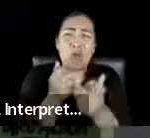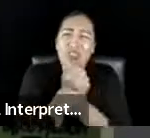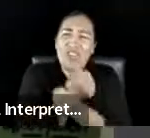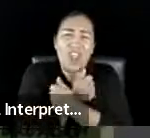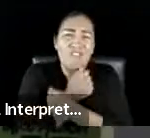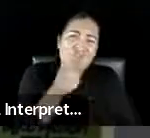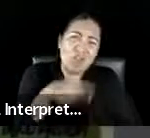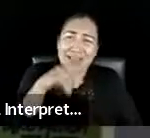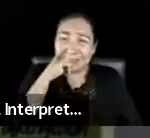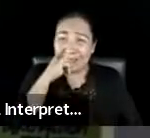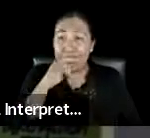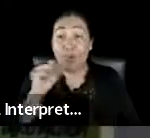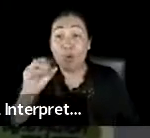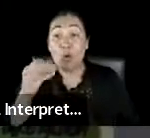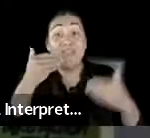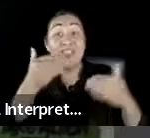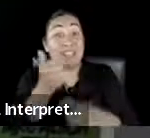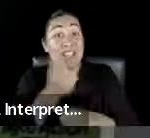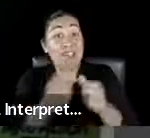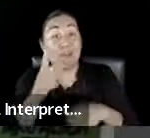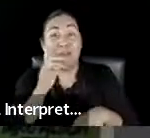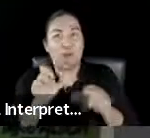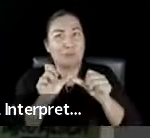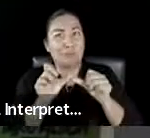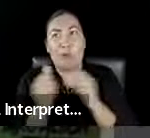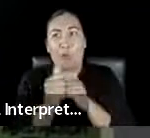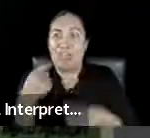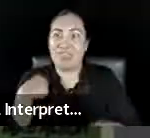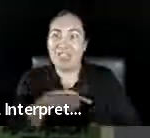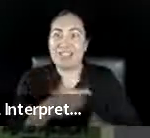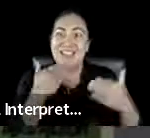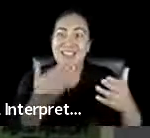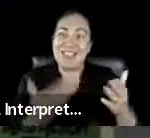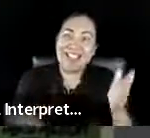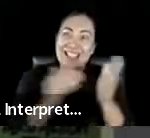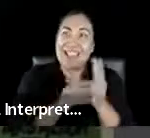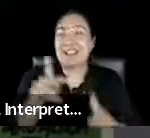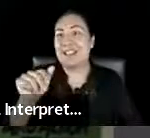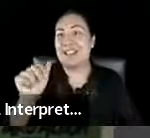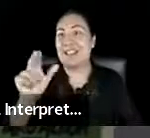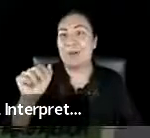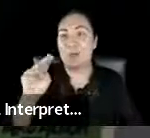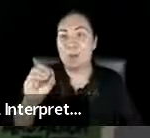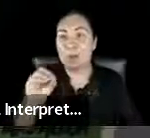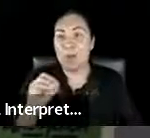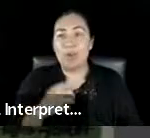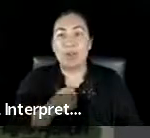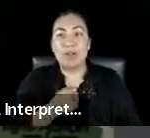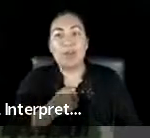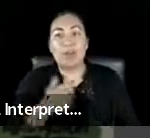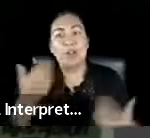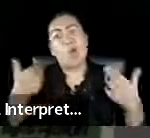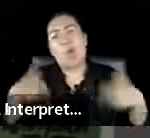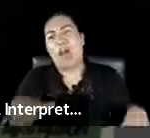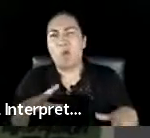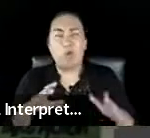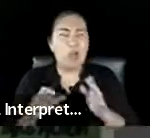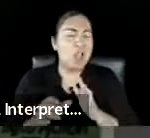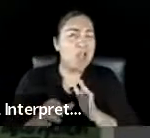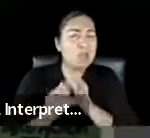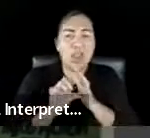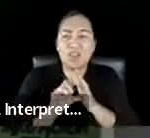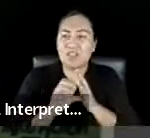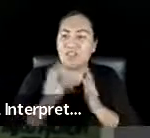on that note, thanks everyone for rolling with us this evening. Thank you again, Karamo. Just what an impressive human